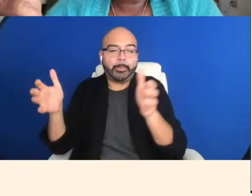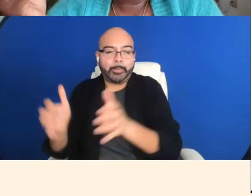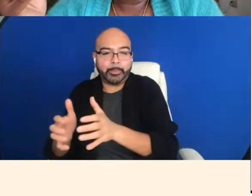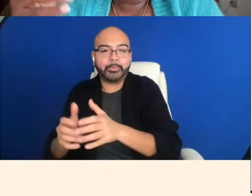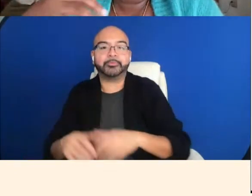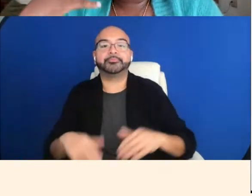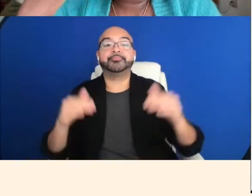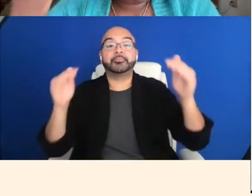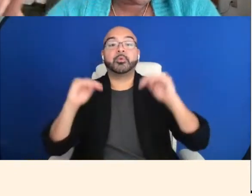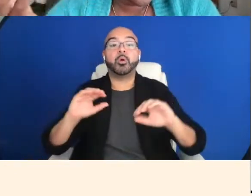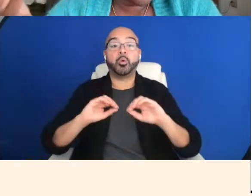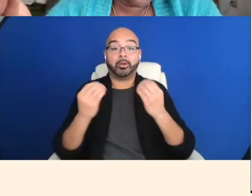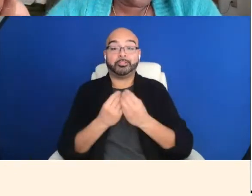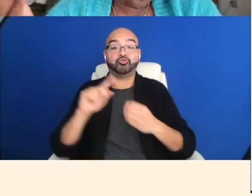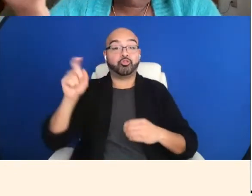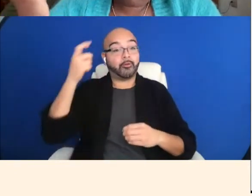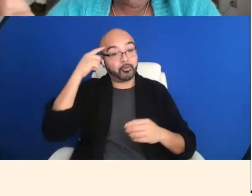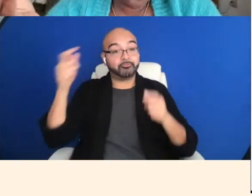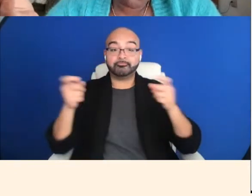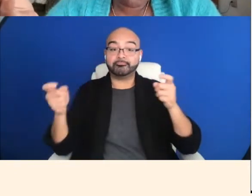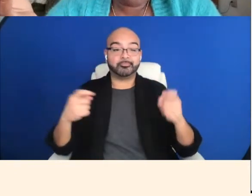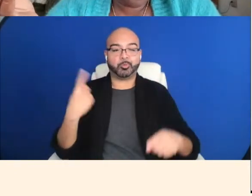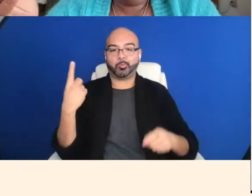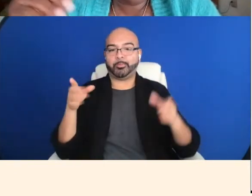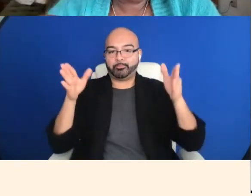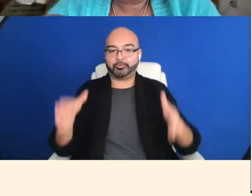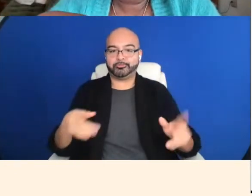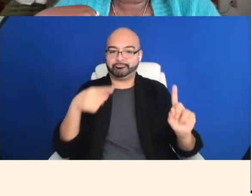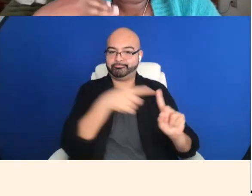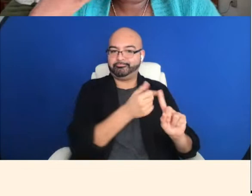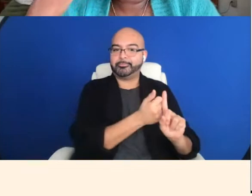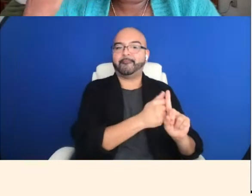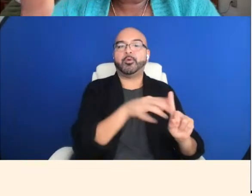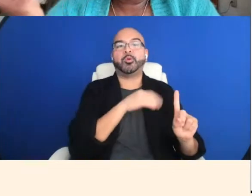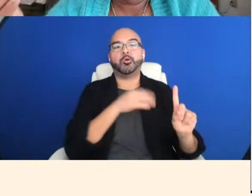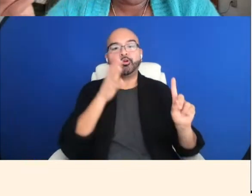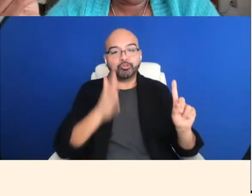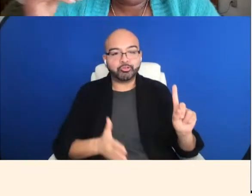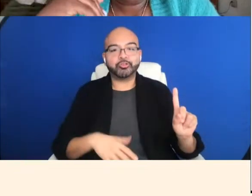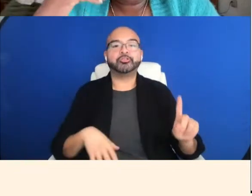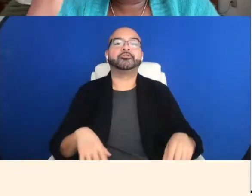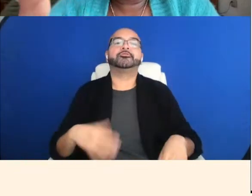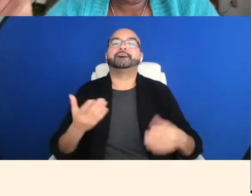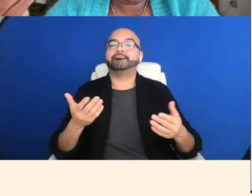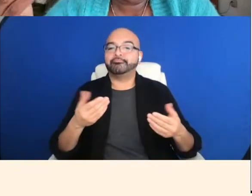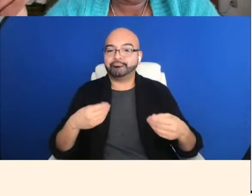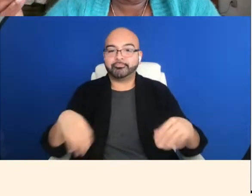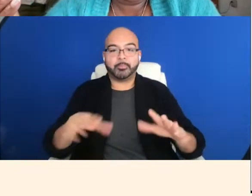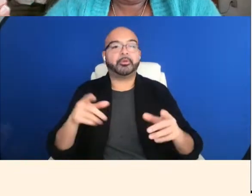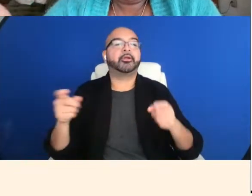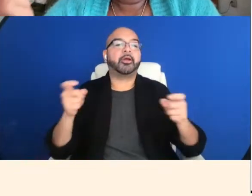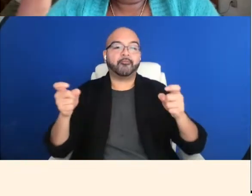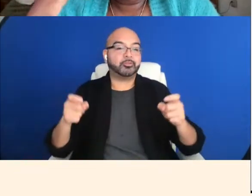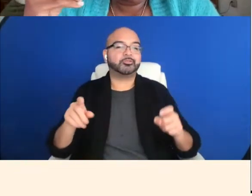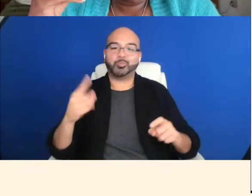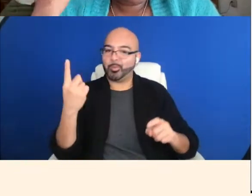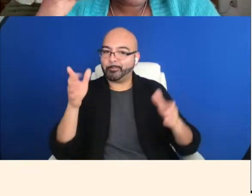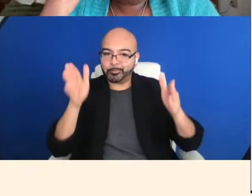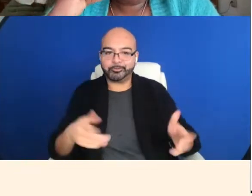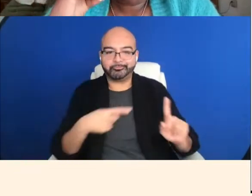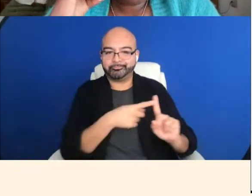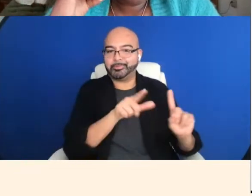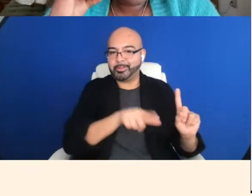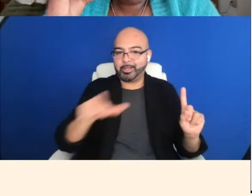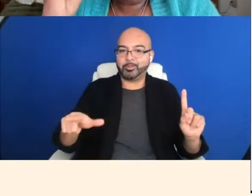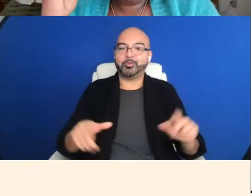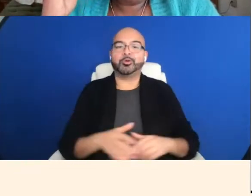organizational governance is by one individual, one owner. Property governance is by one individual and one owner. And loans